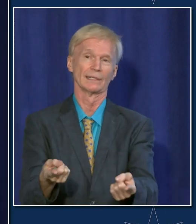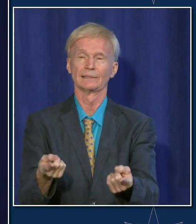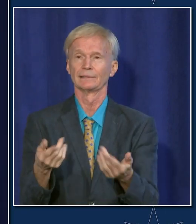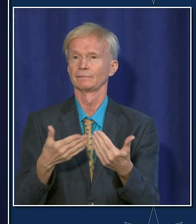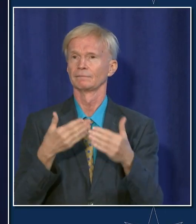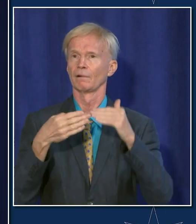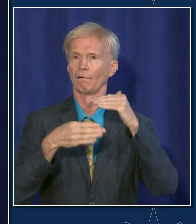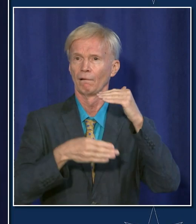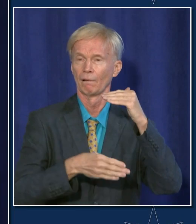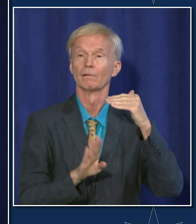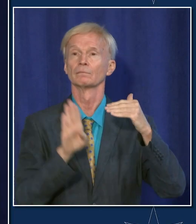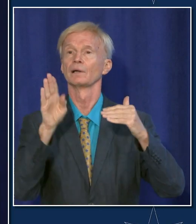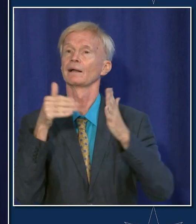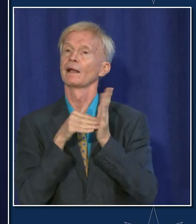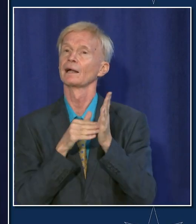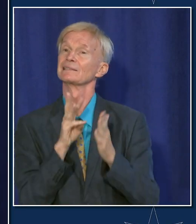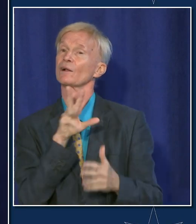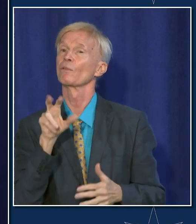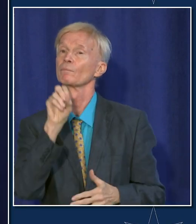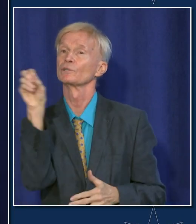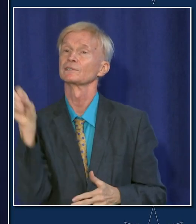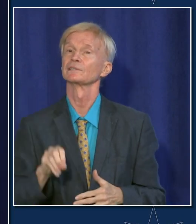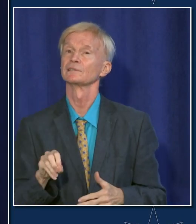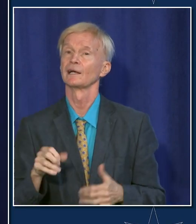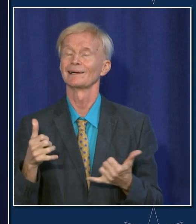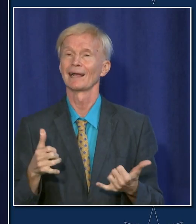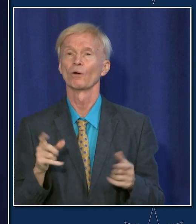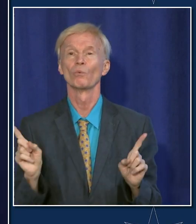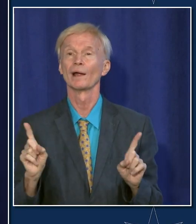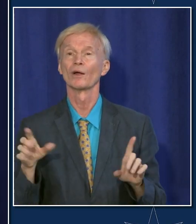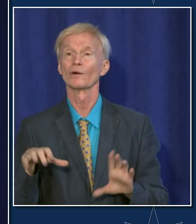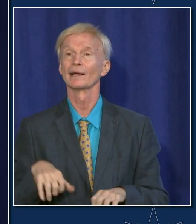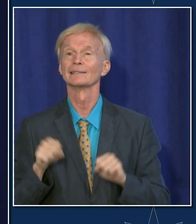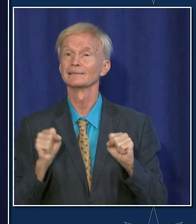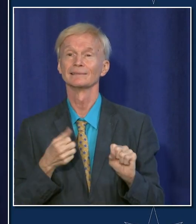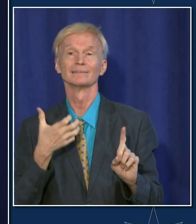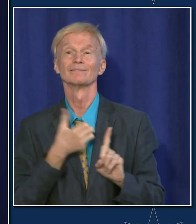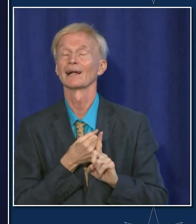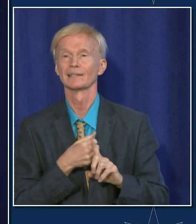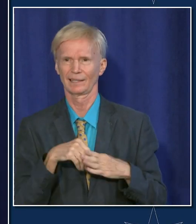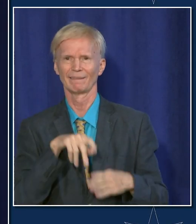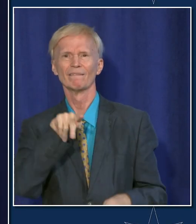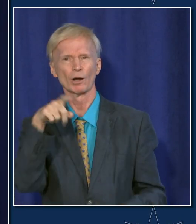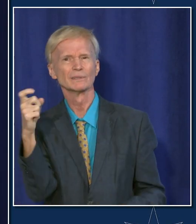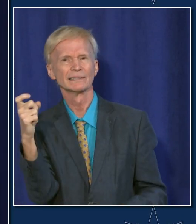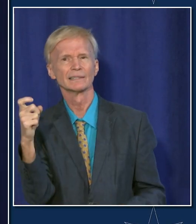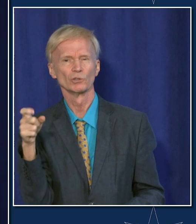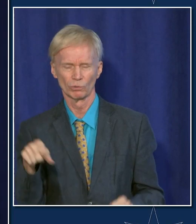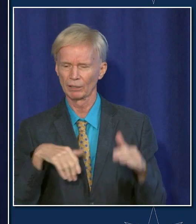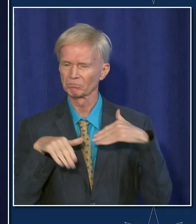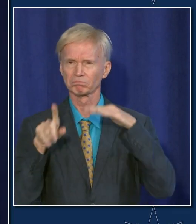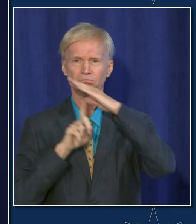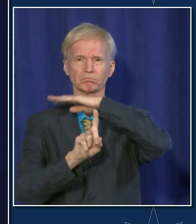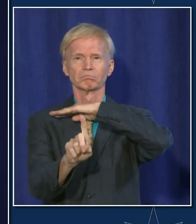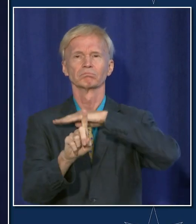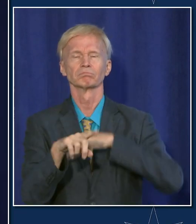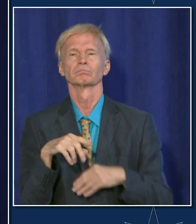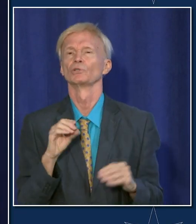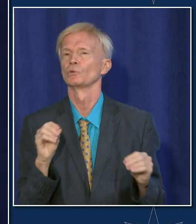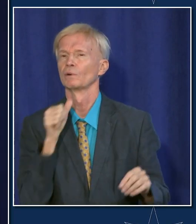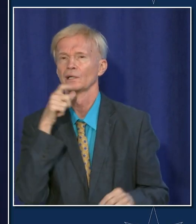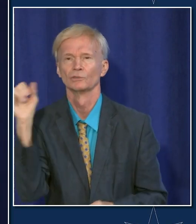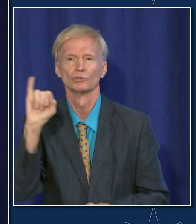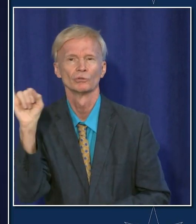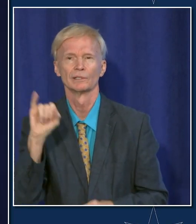know 63% of doses are being given in pharmacies. You can walk into almost any pharmacy in Chicago, no insurance,